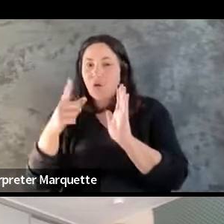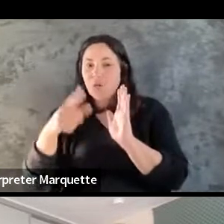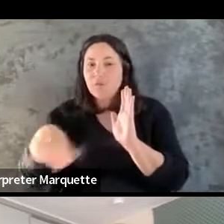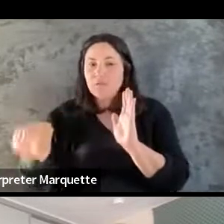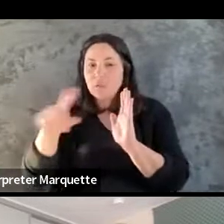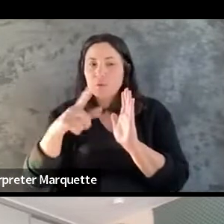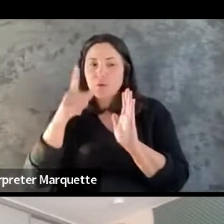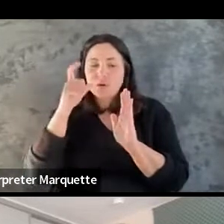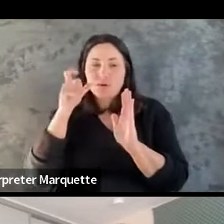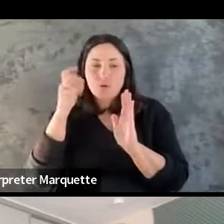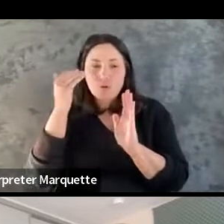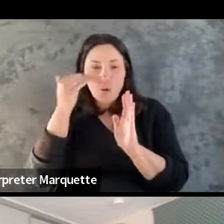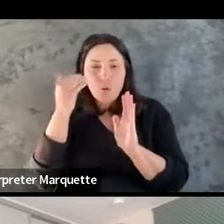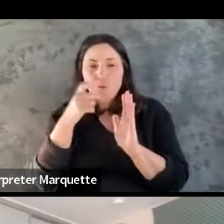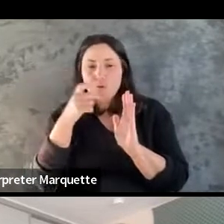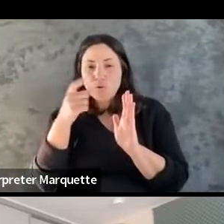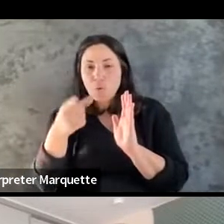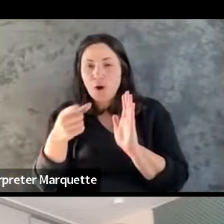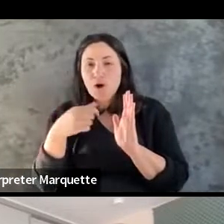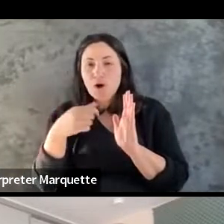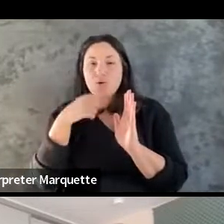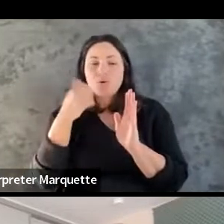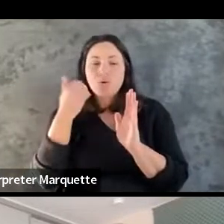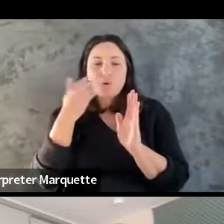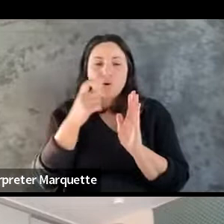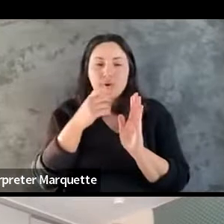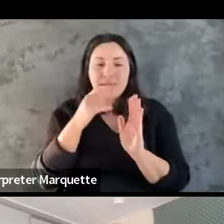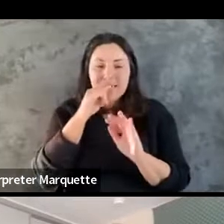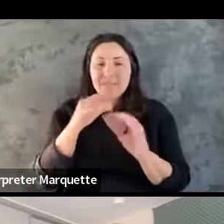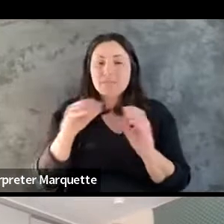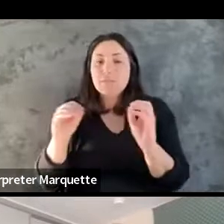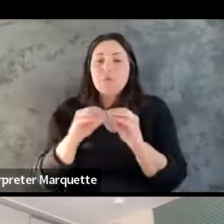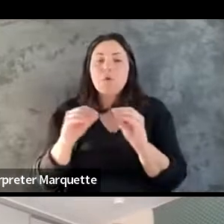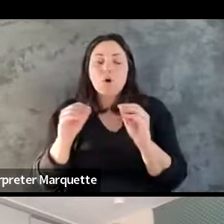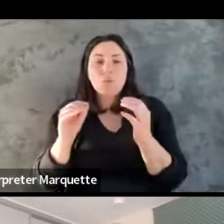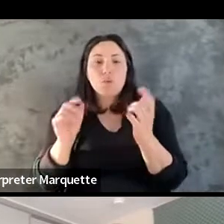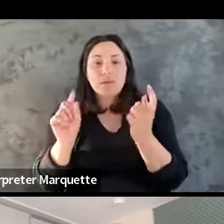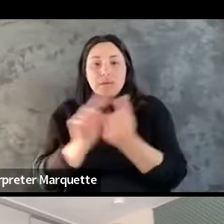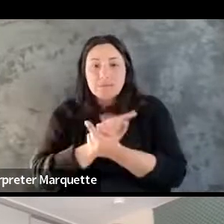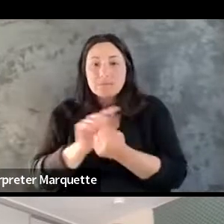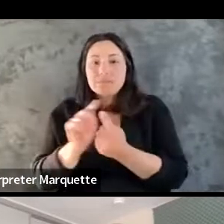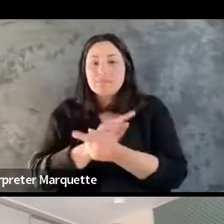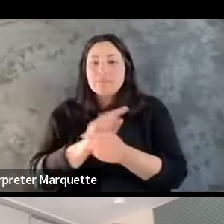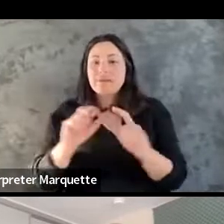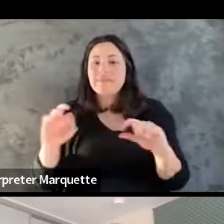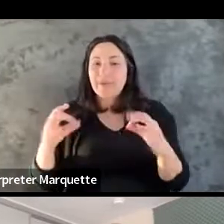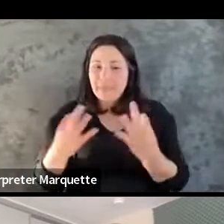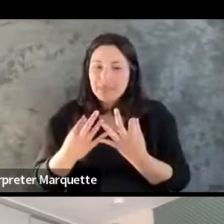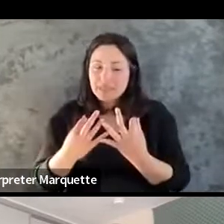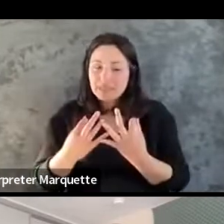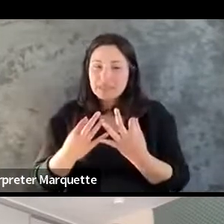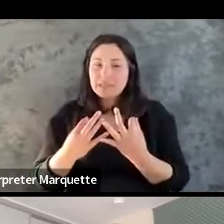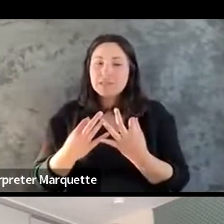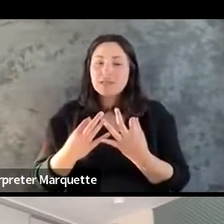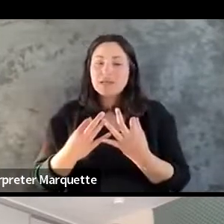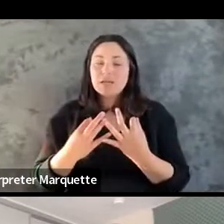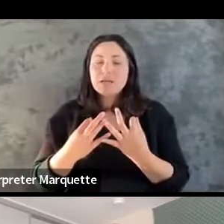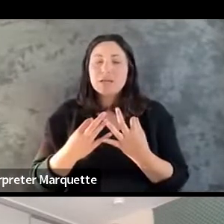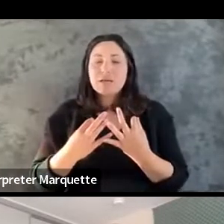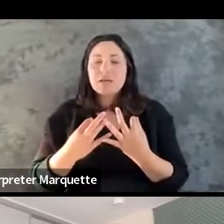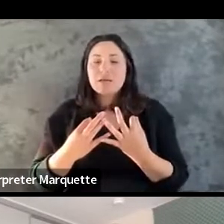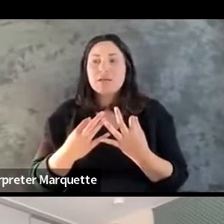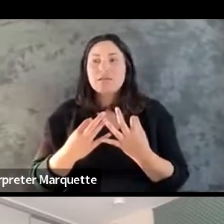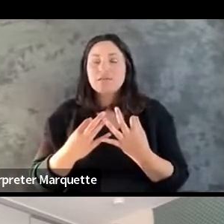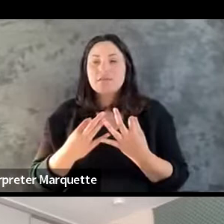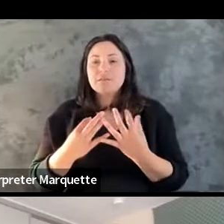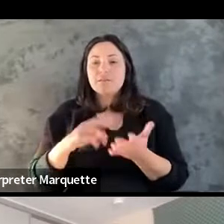knowing who your kids are. And so as long as we feel the more we can know our families, right, the more we know what's